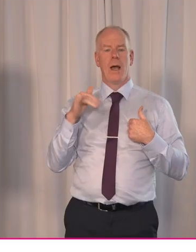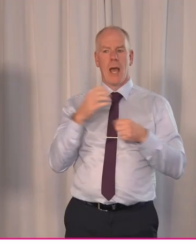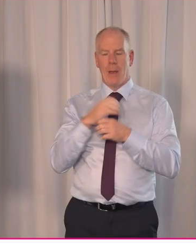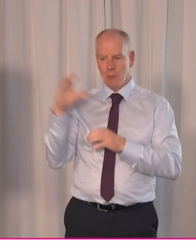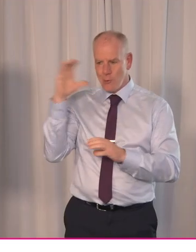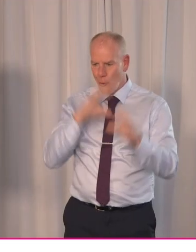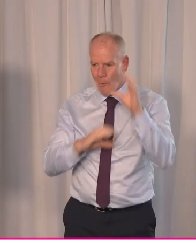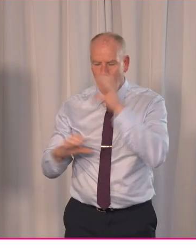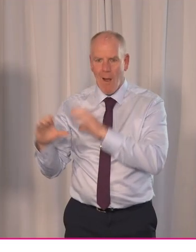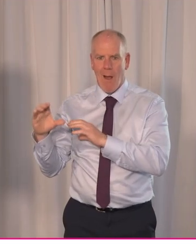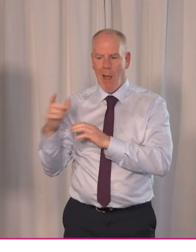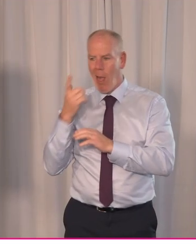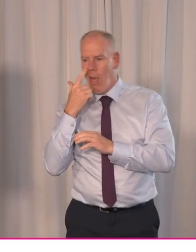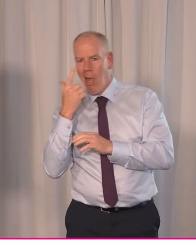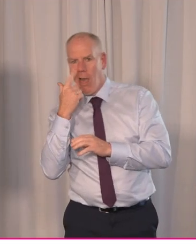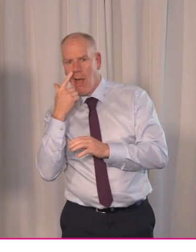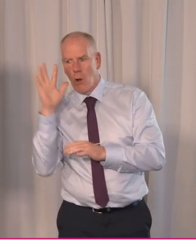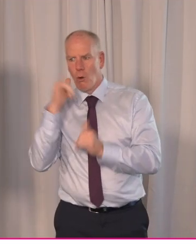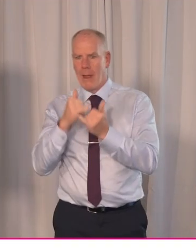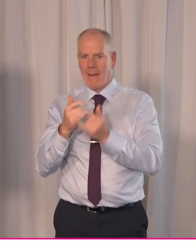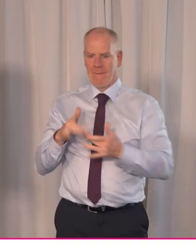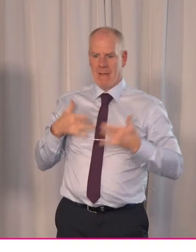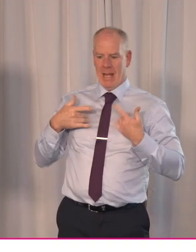and exploring what it looks like for us.